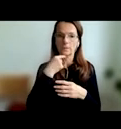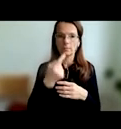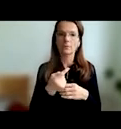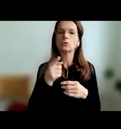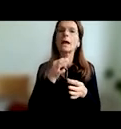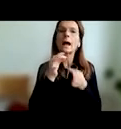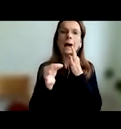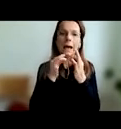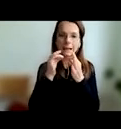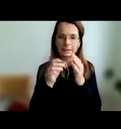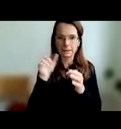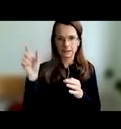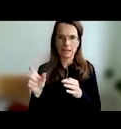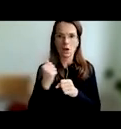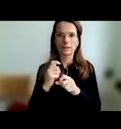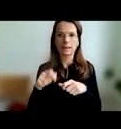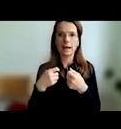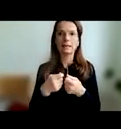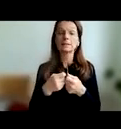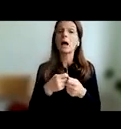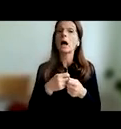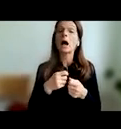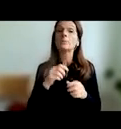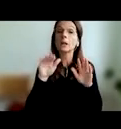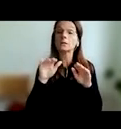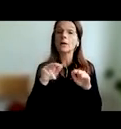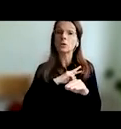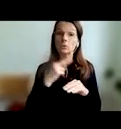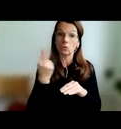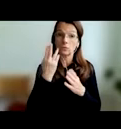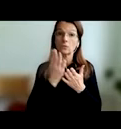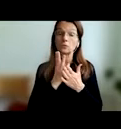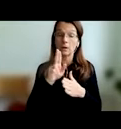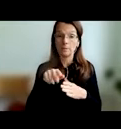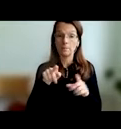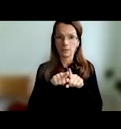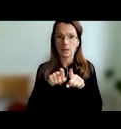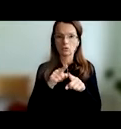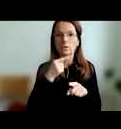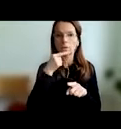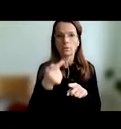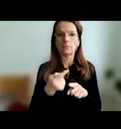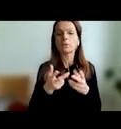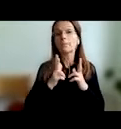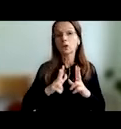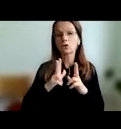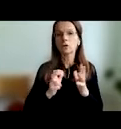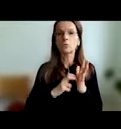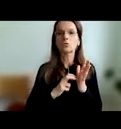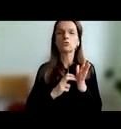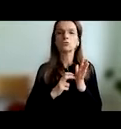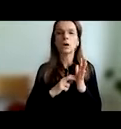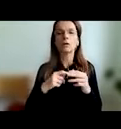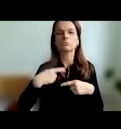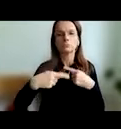Then a short-term forecast based on employer surveys. So this is